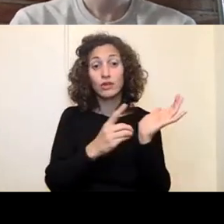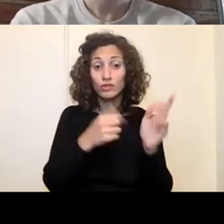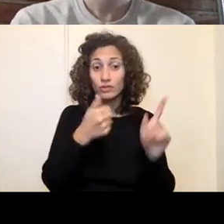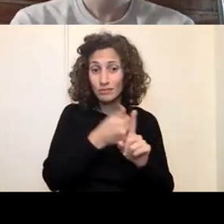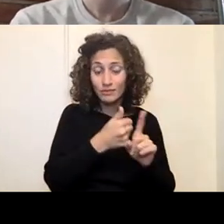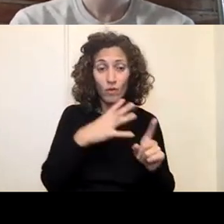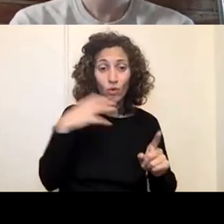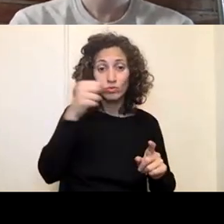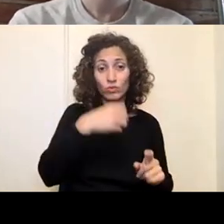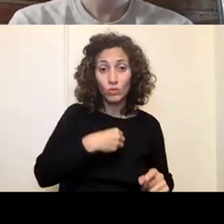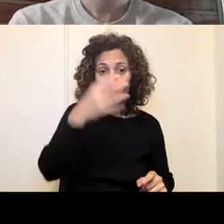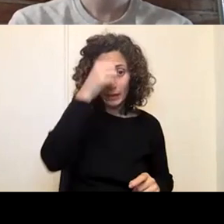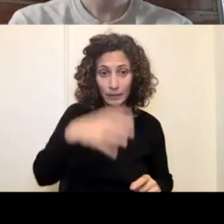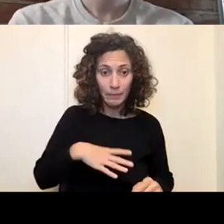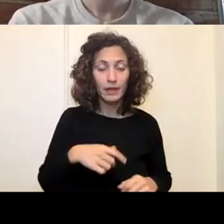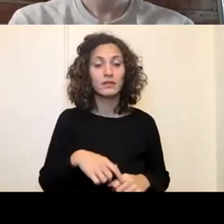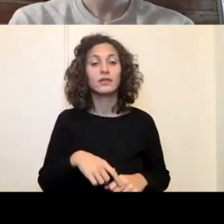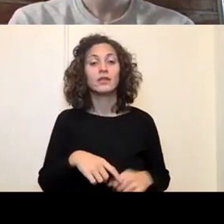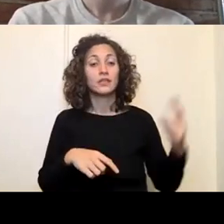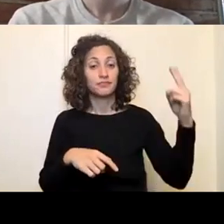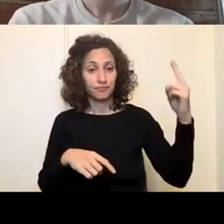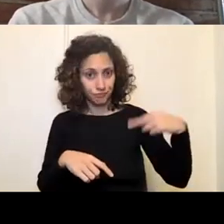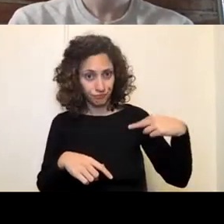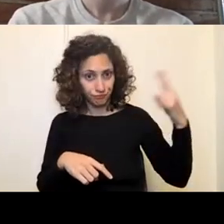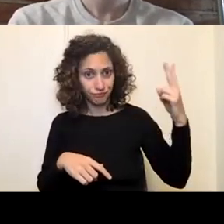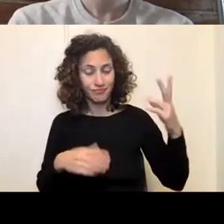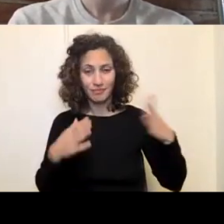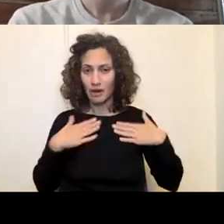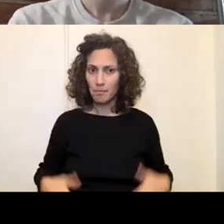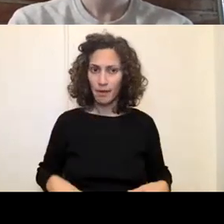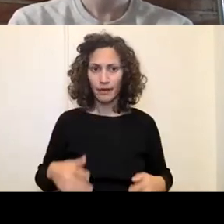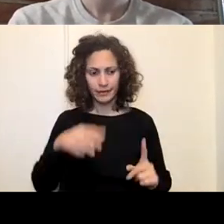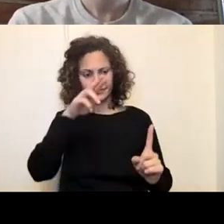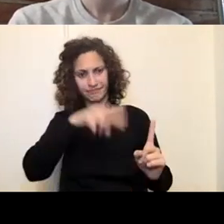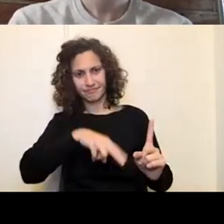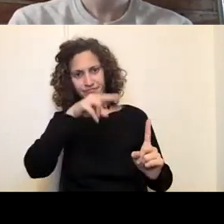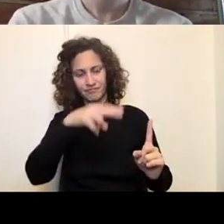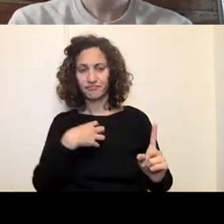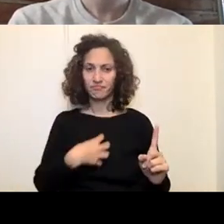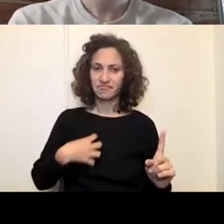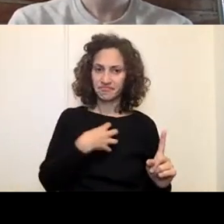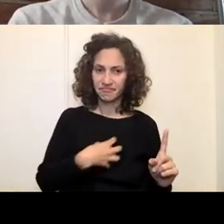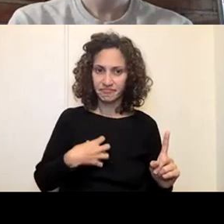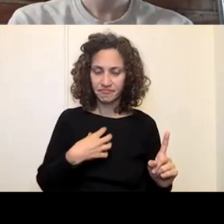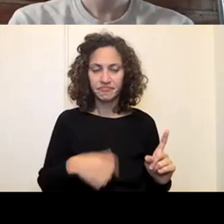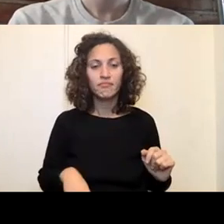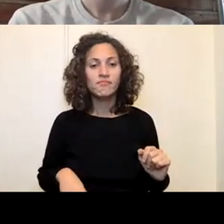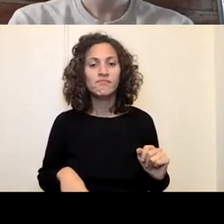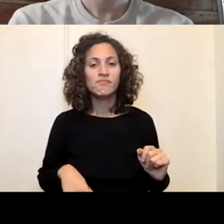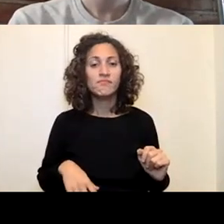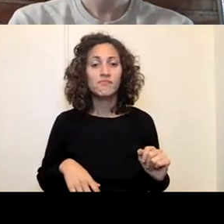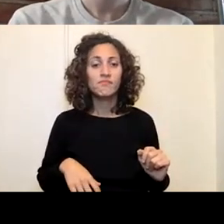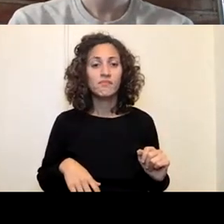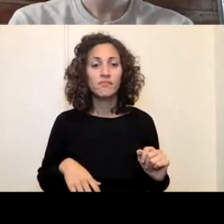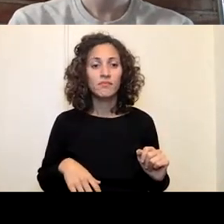And he looked at me, my body, looked at me kind of up and down with disgust, and said, because, he